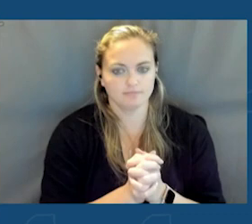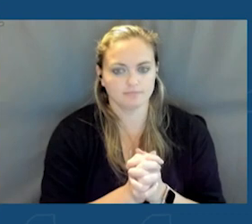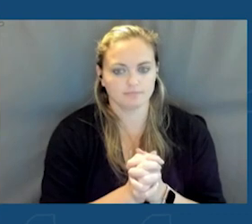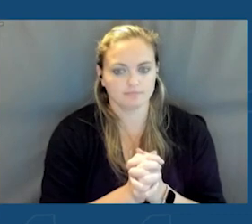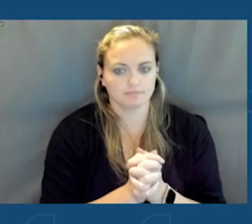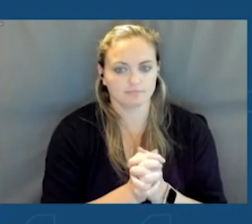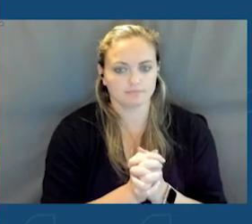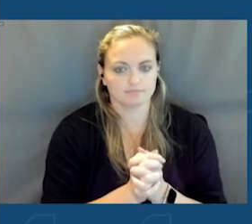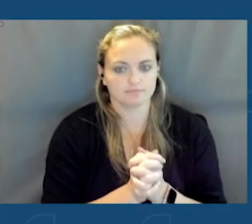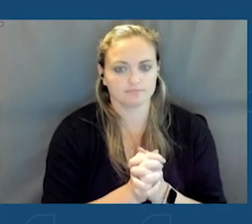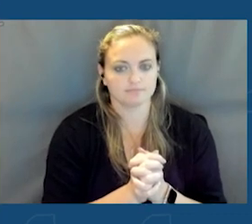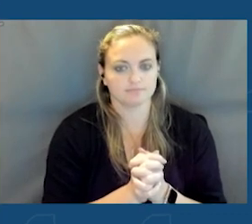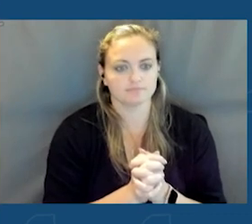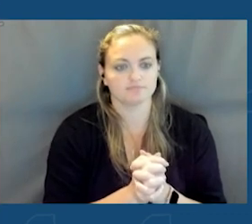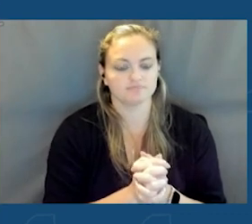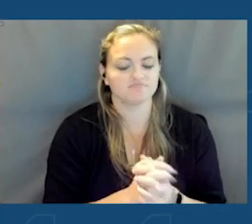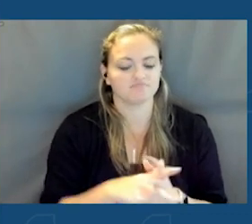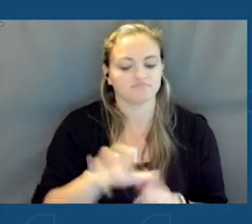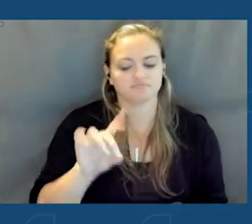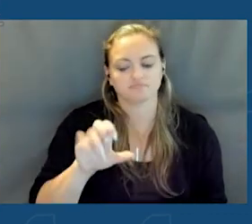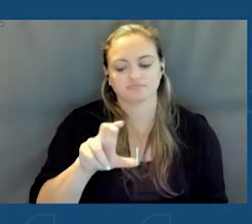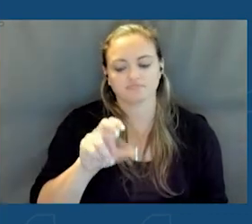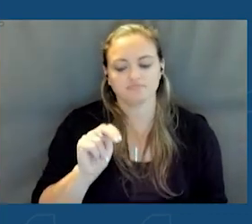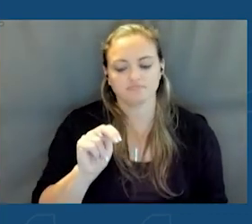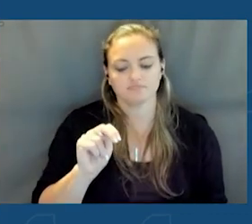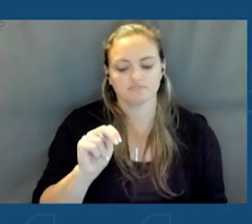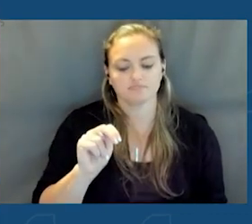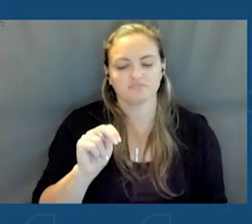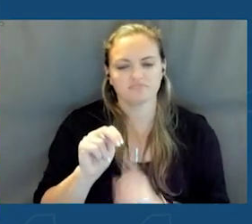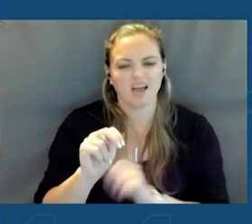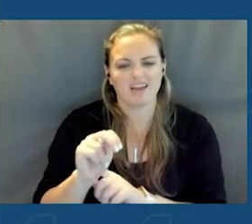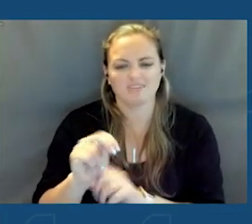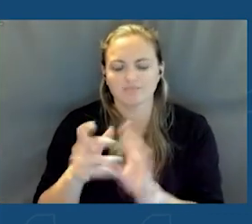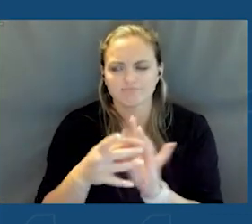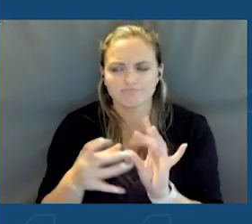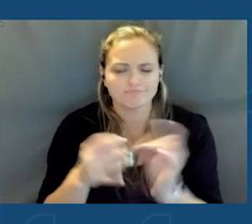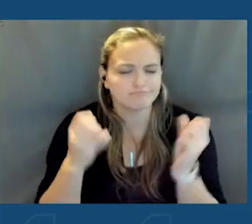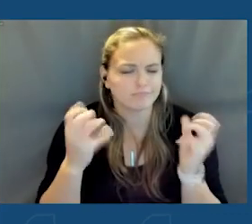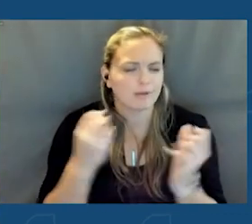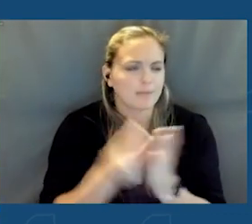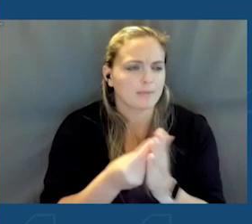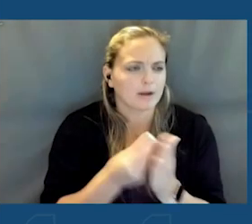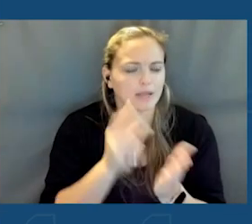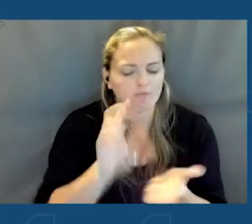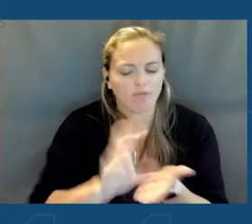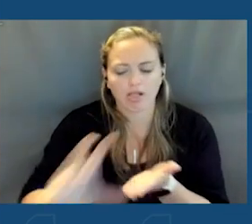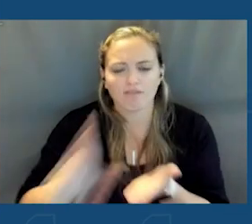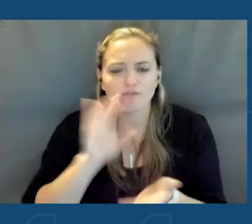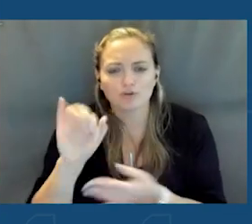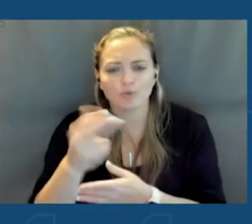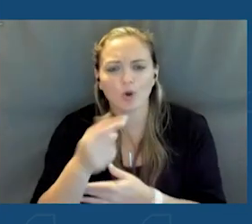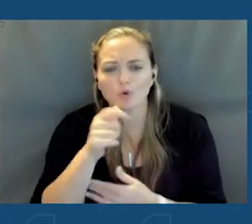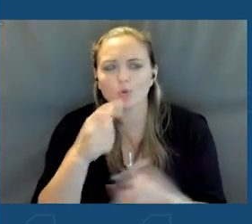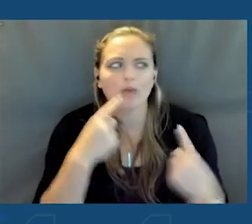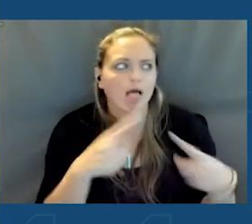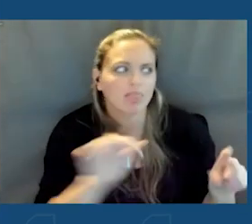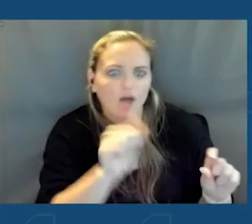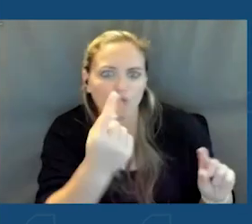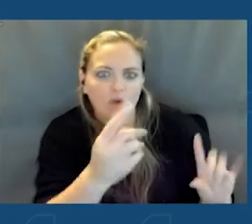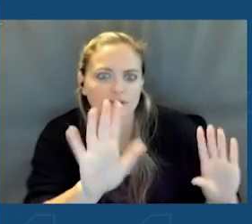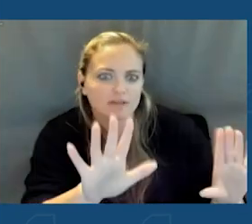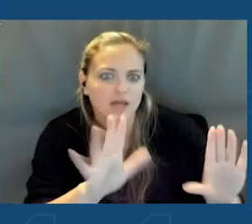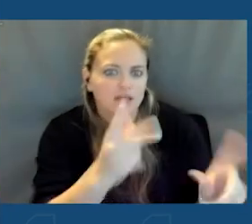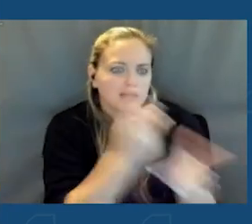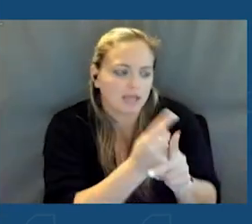Donovan Richards, who makes references to the fact that I always come here with lots and lots of money for his borough. Don't tell all the other boroughs, okay? Just keep that between